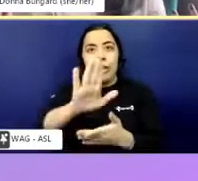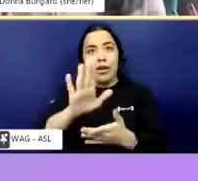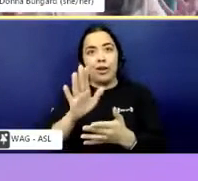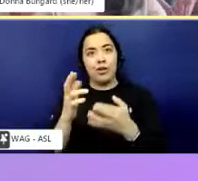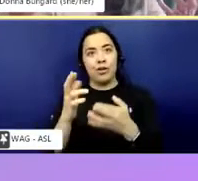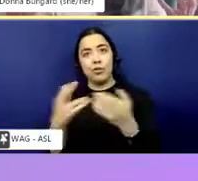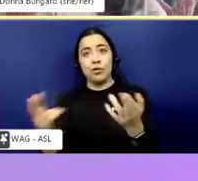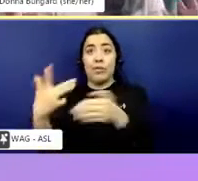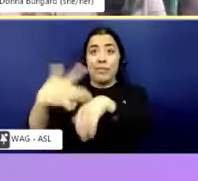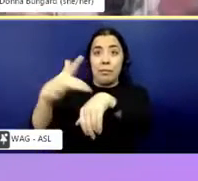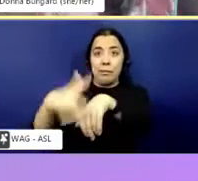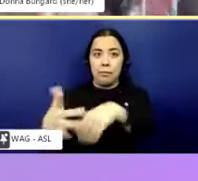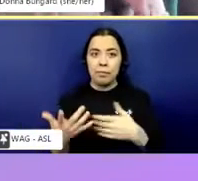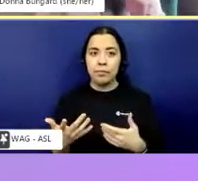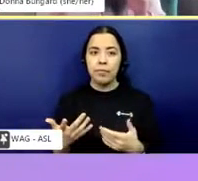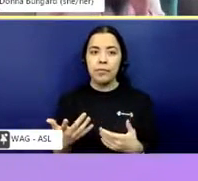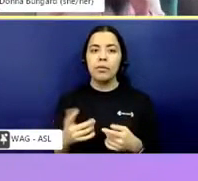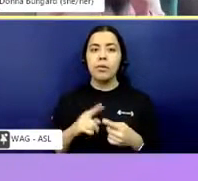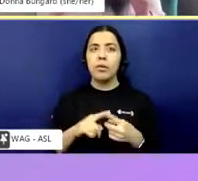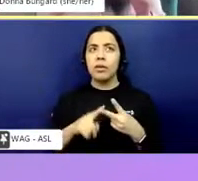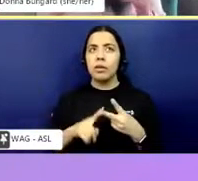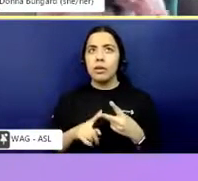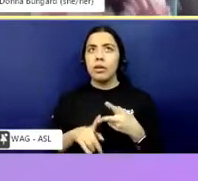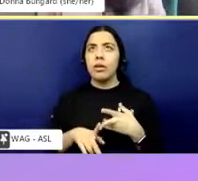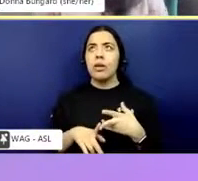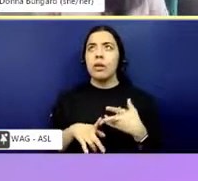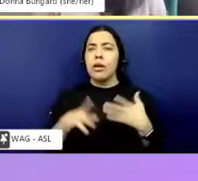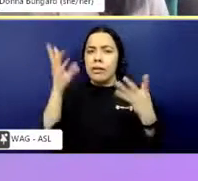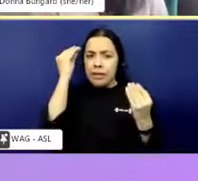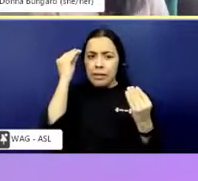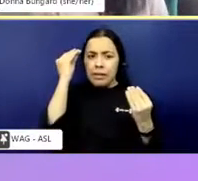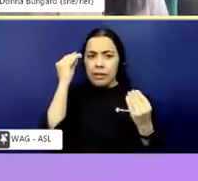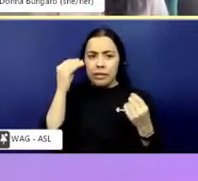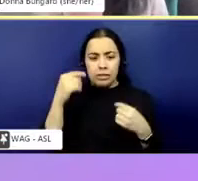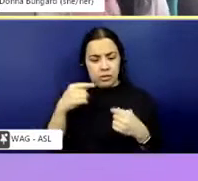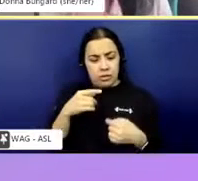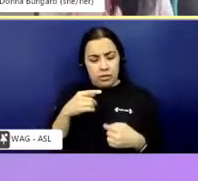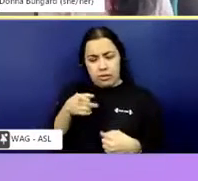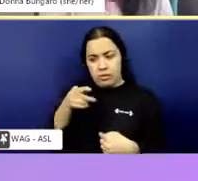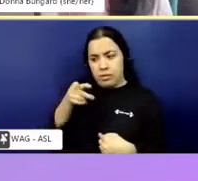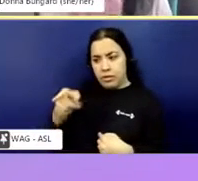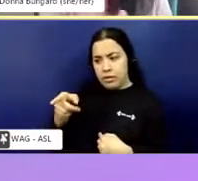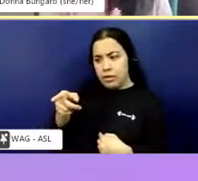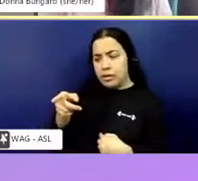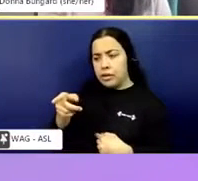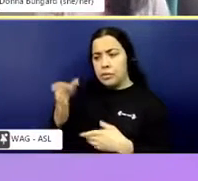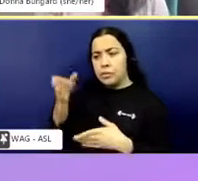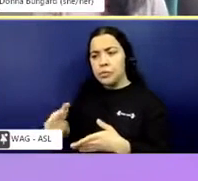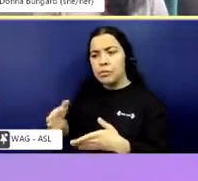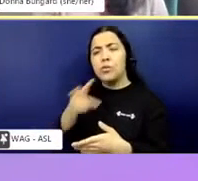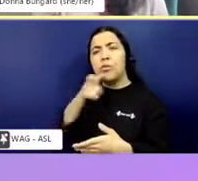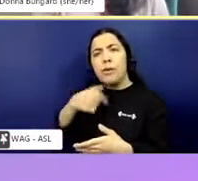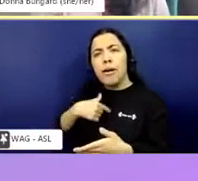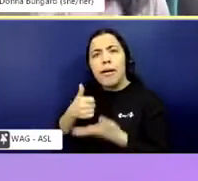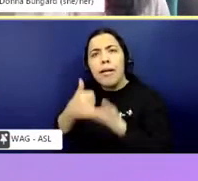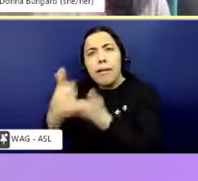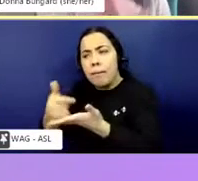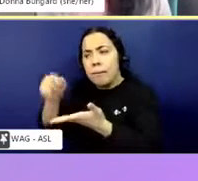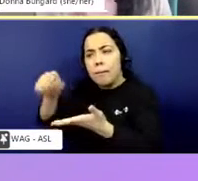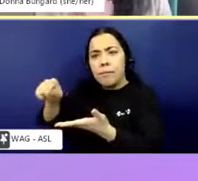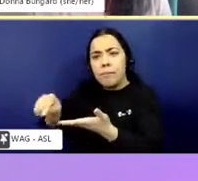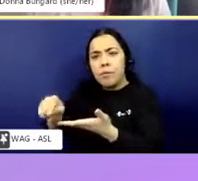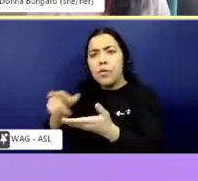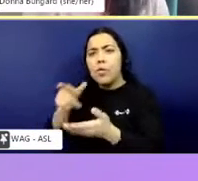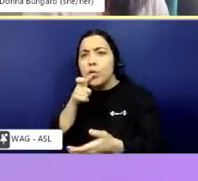And then really just sit back and think, who can I help? Who might benefit from my support?